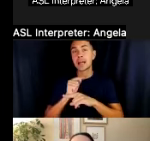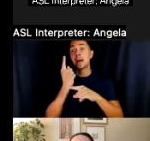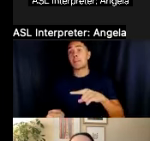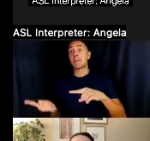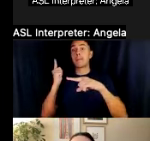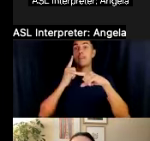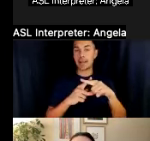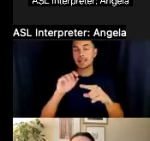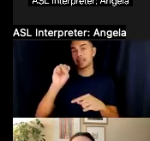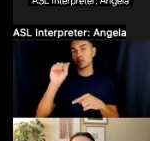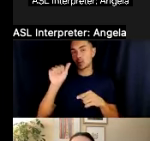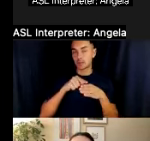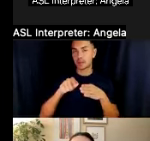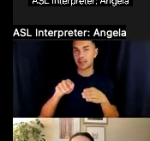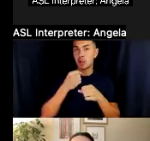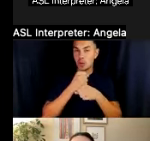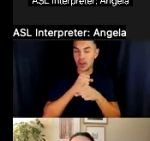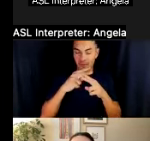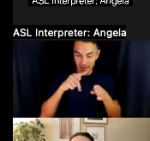creating this very specialized